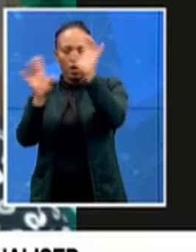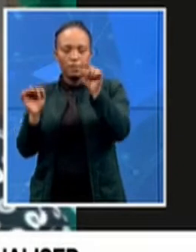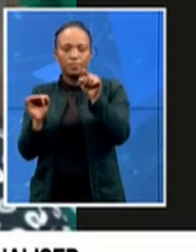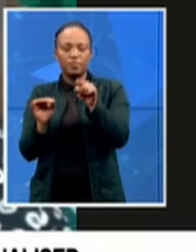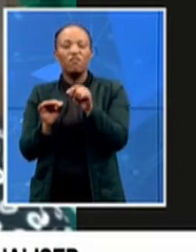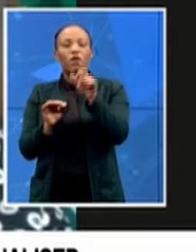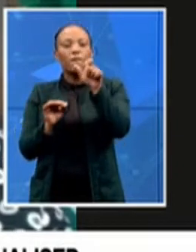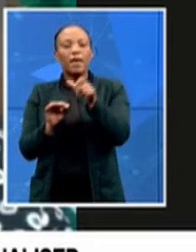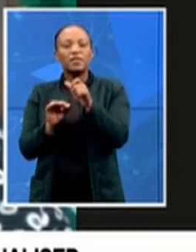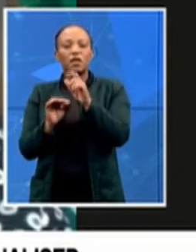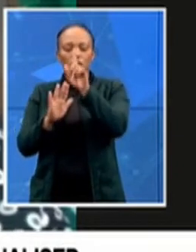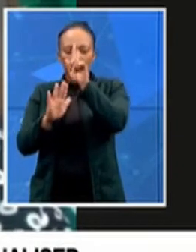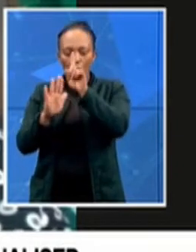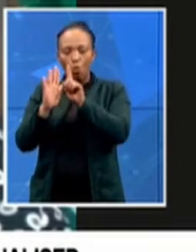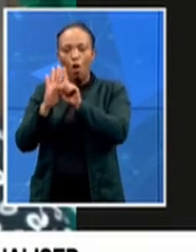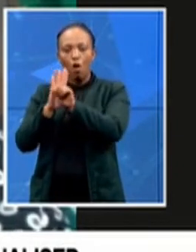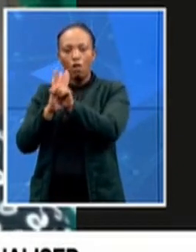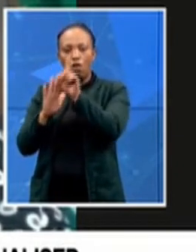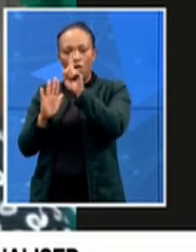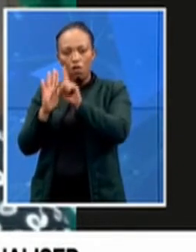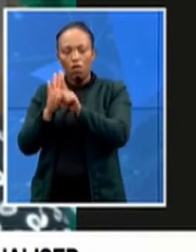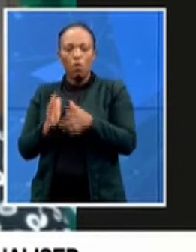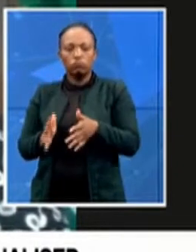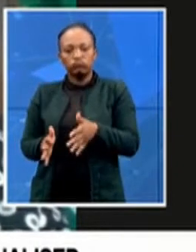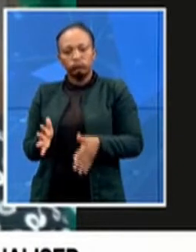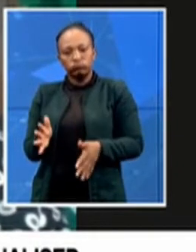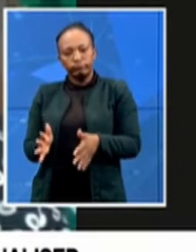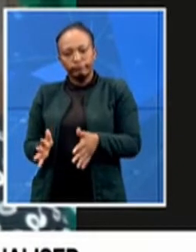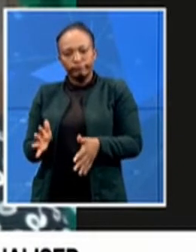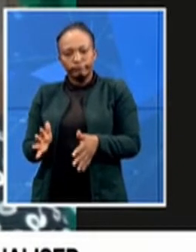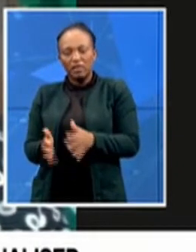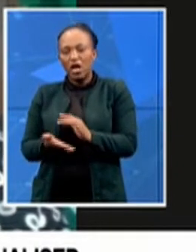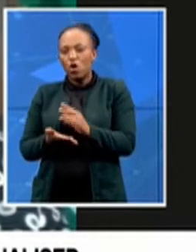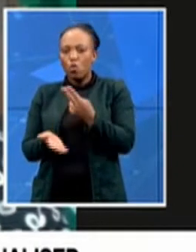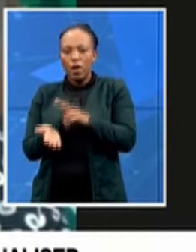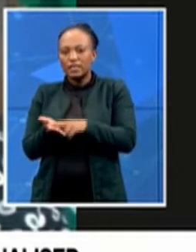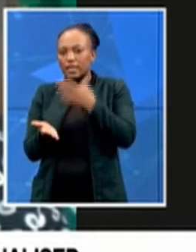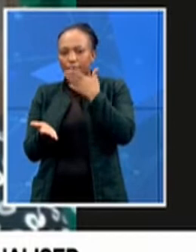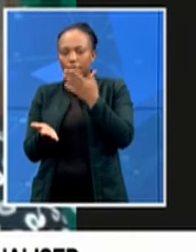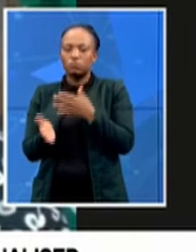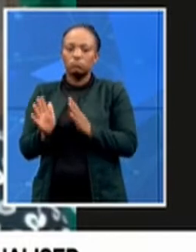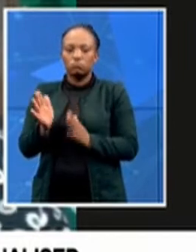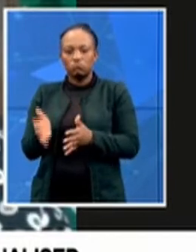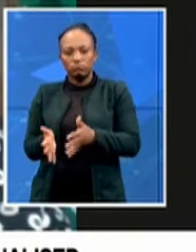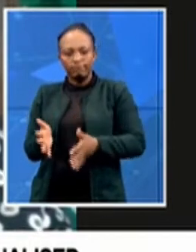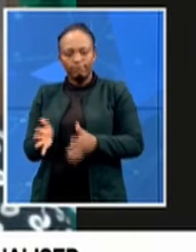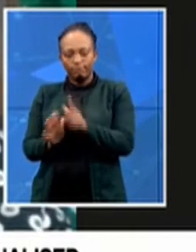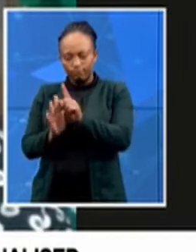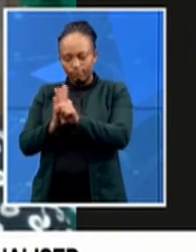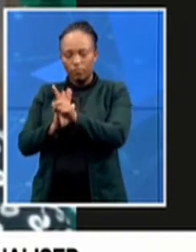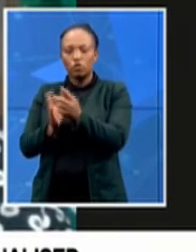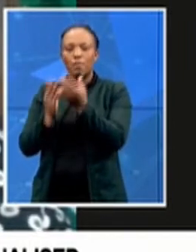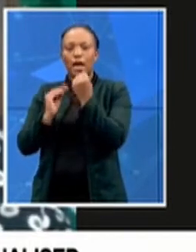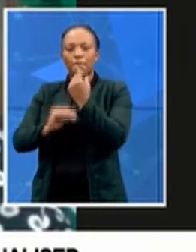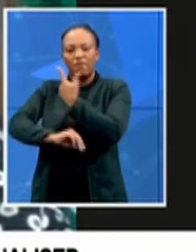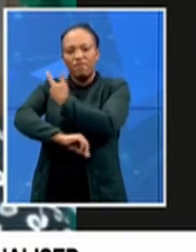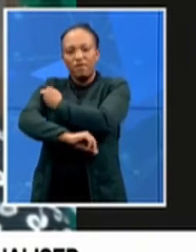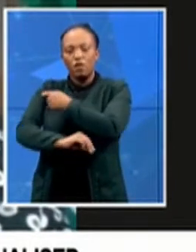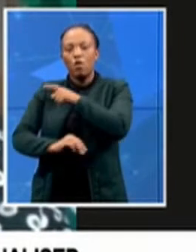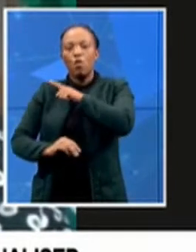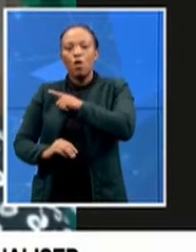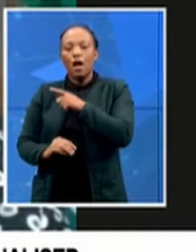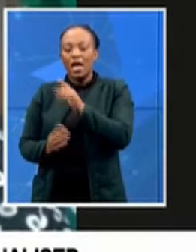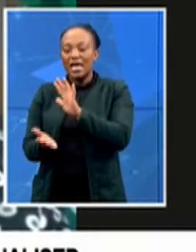up. One of the things that we have learned is that in the vaccine site, there are walk-ins. We do understand that we